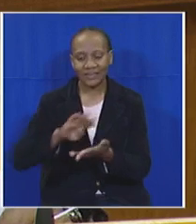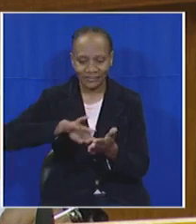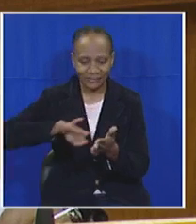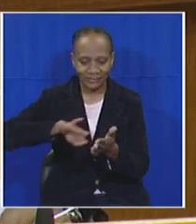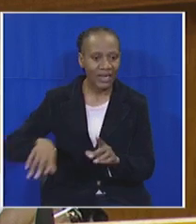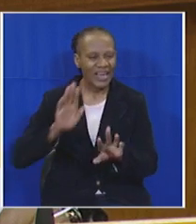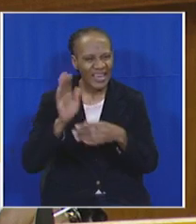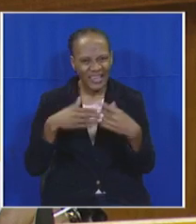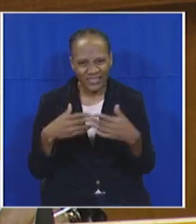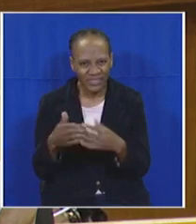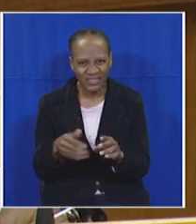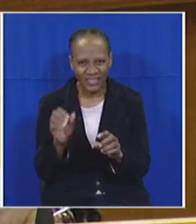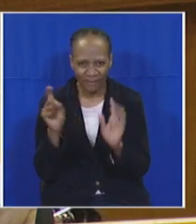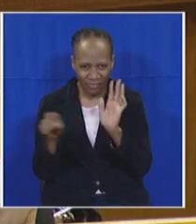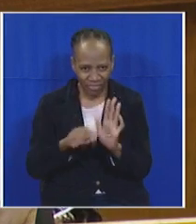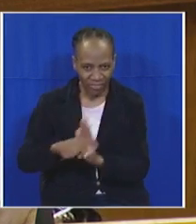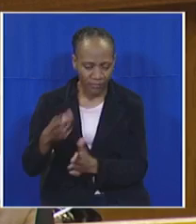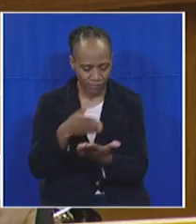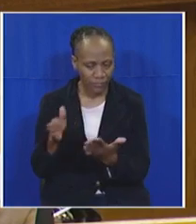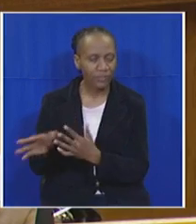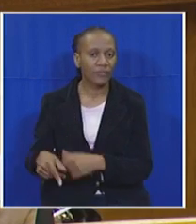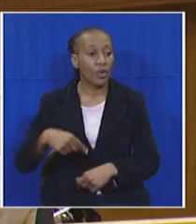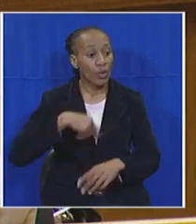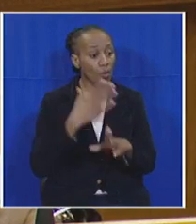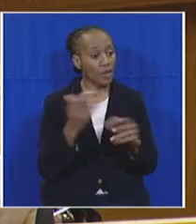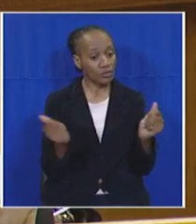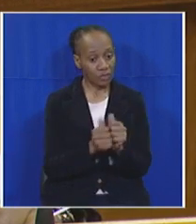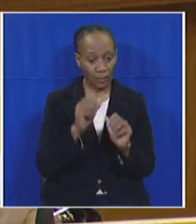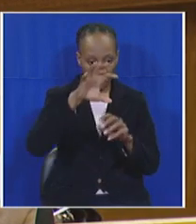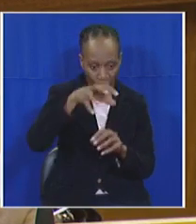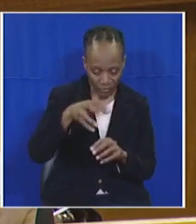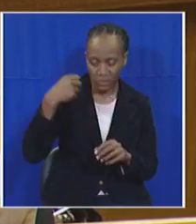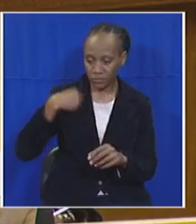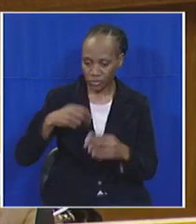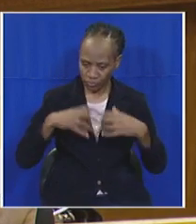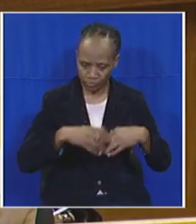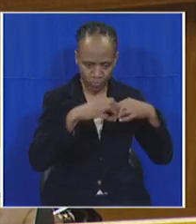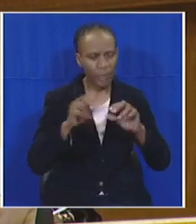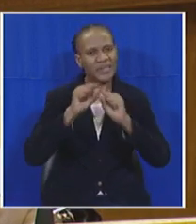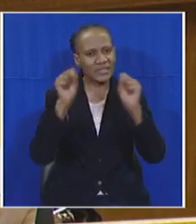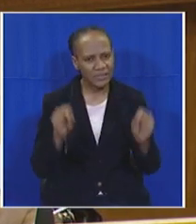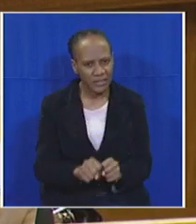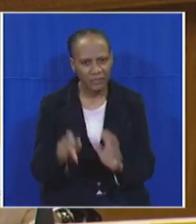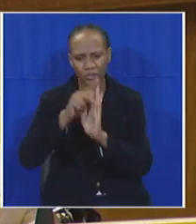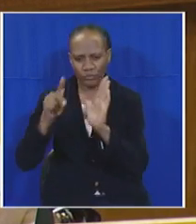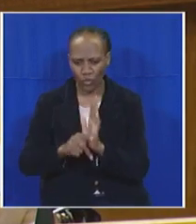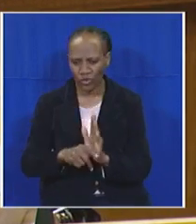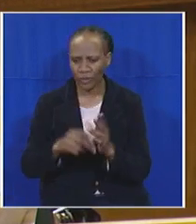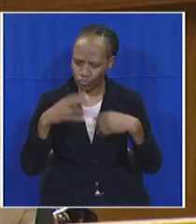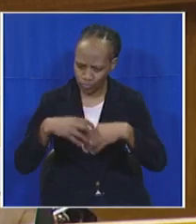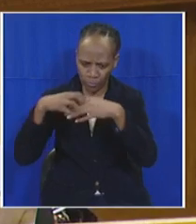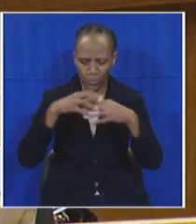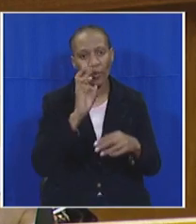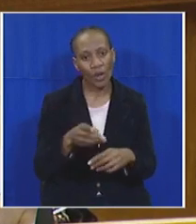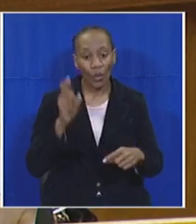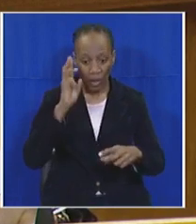associated with the initiation. We are already working with the provinces and municipalities to put up systems and programs, and we'll be announcing,